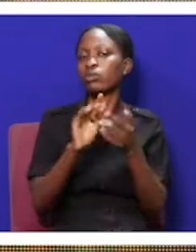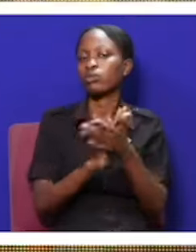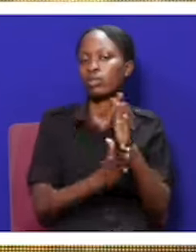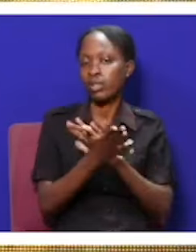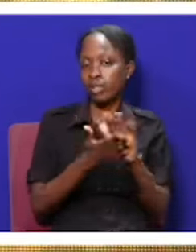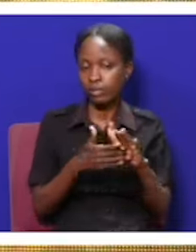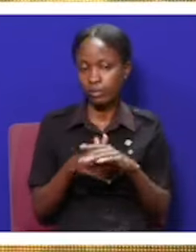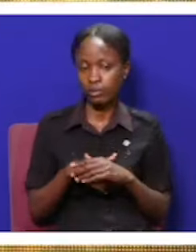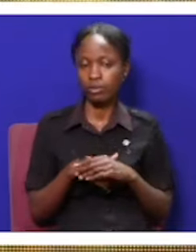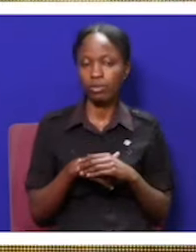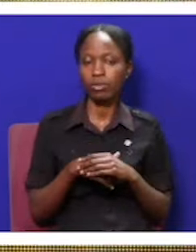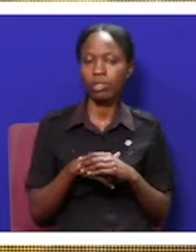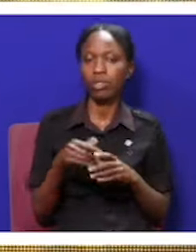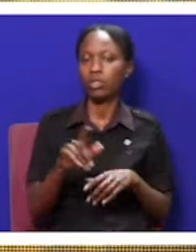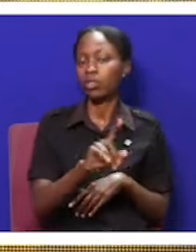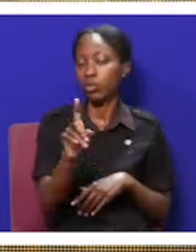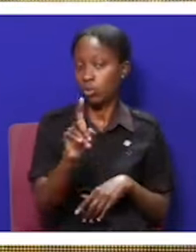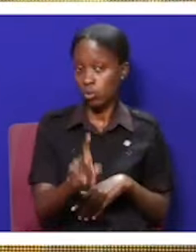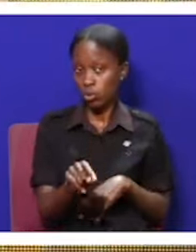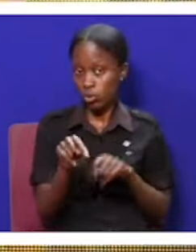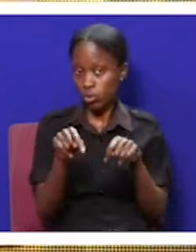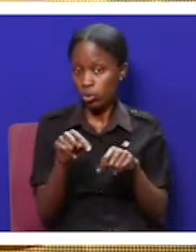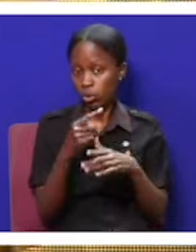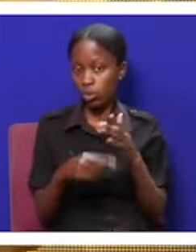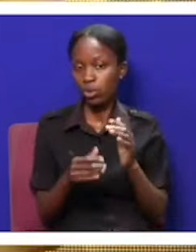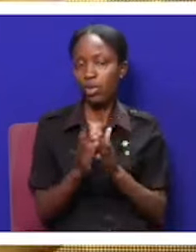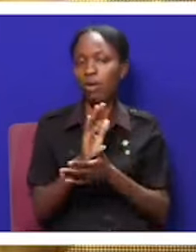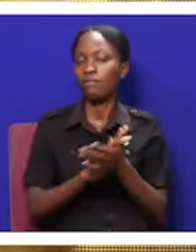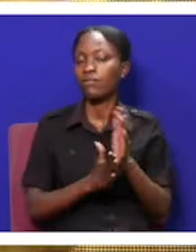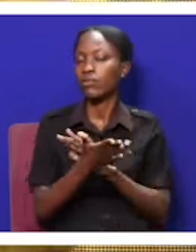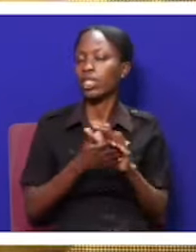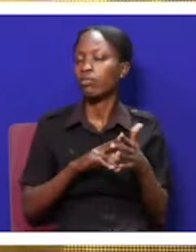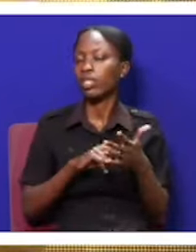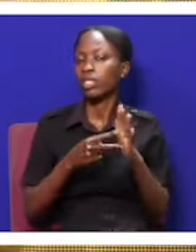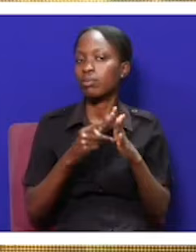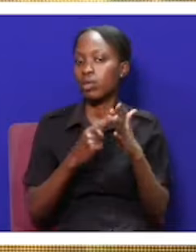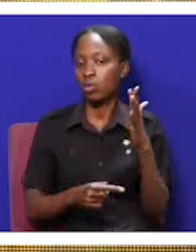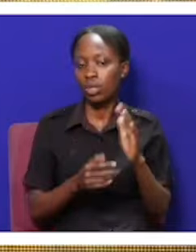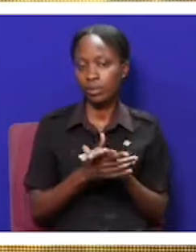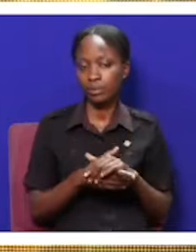forgive. So the question is, what is forgiveness?